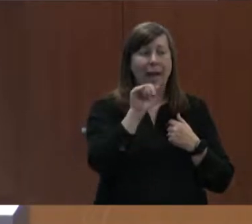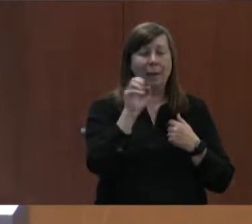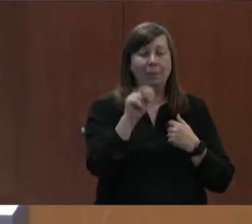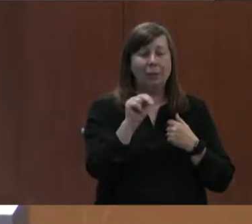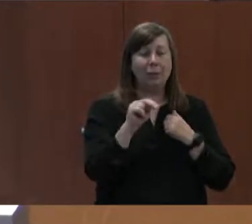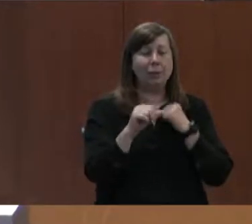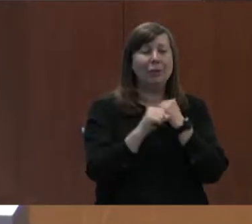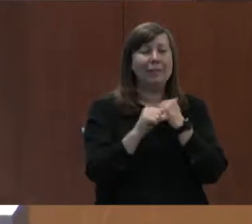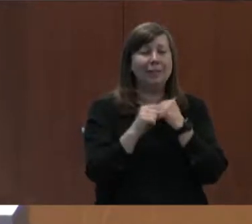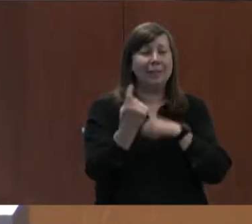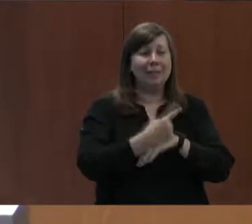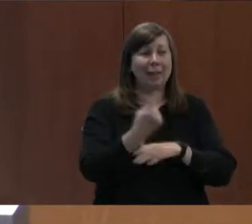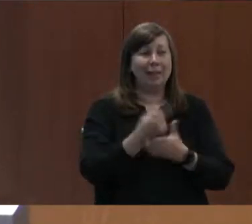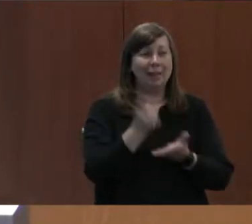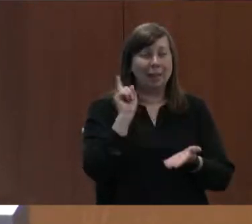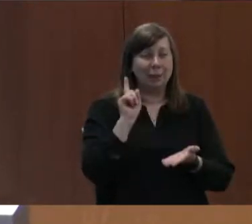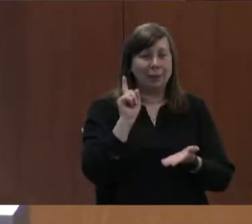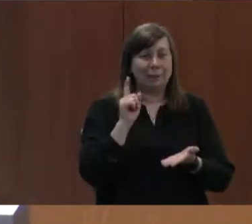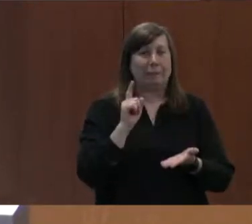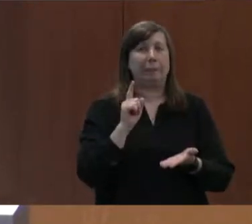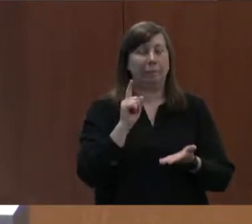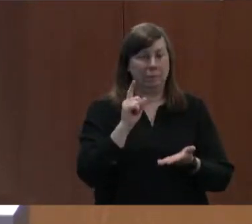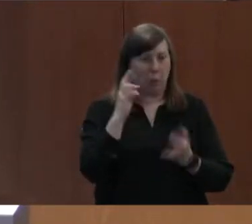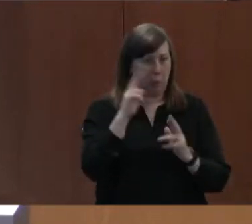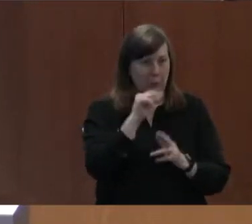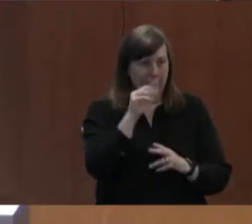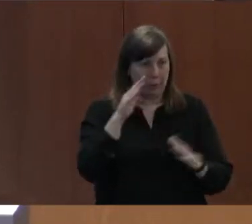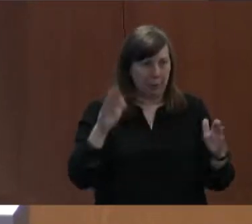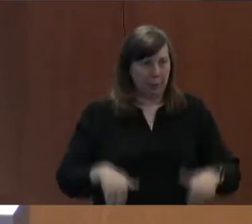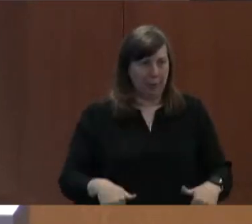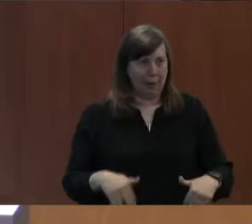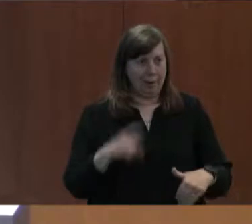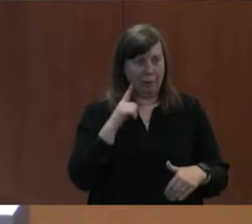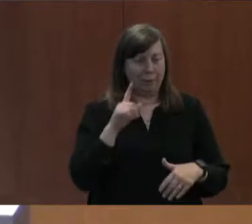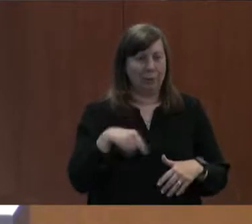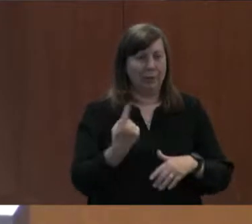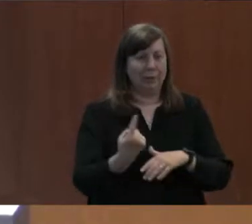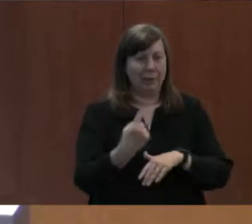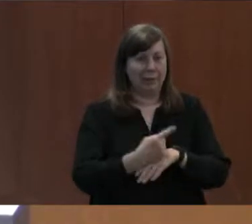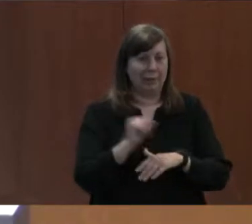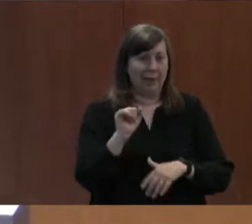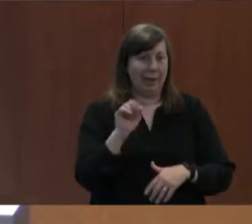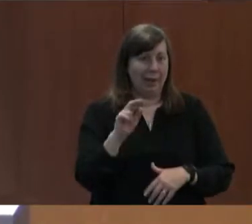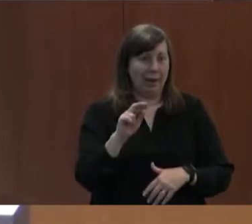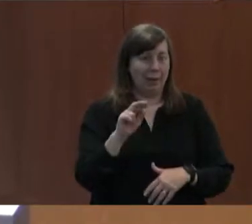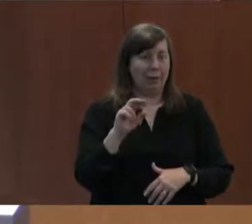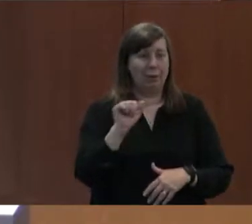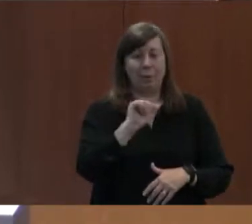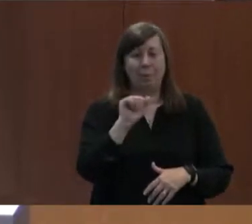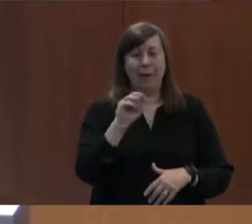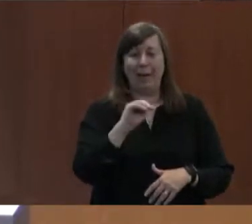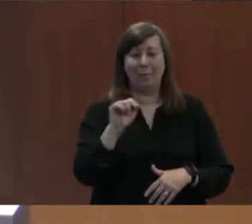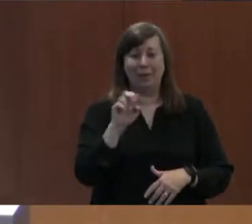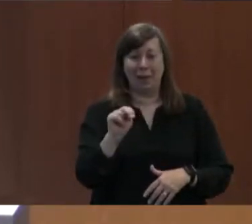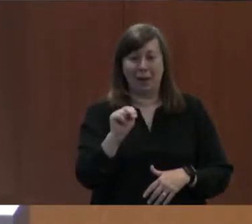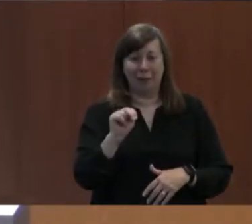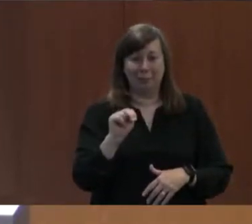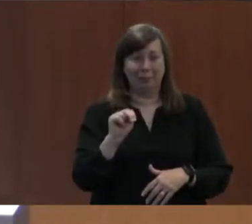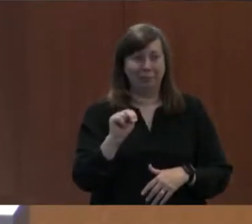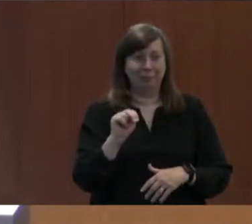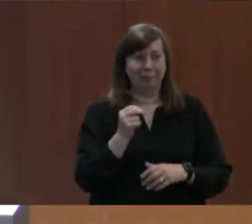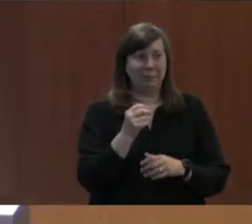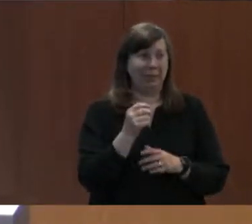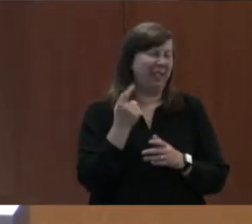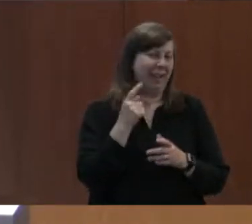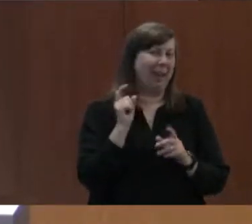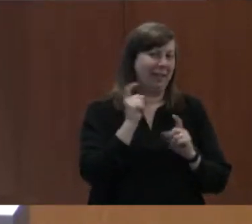Day last week. So I need to hope that it's not too late for next day air for Amazon and get Mercedes a nice